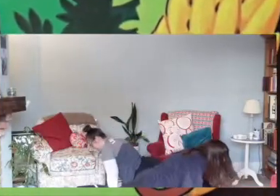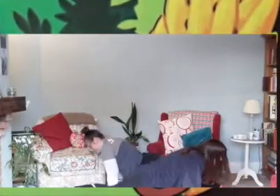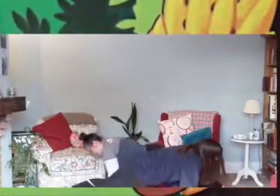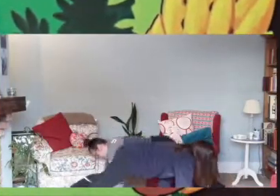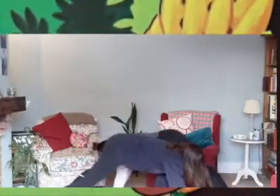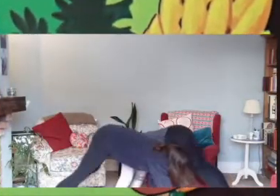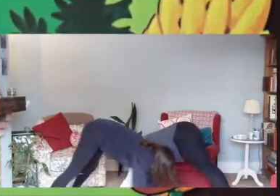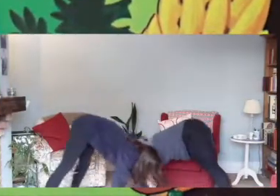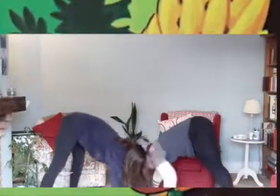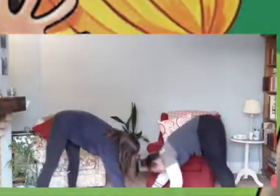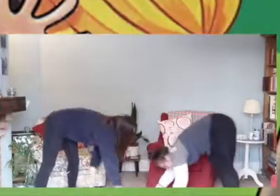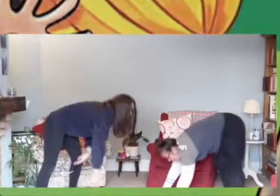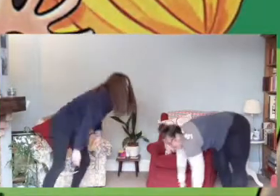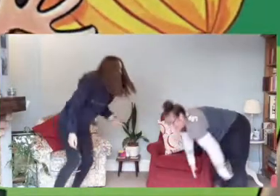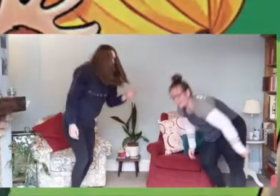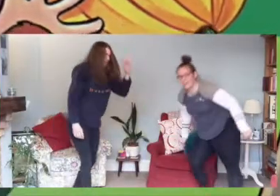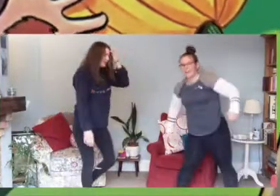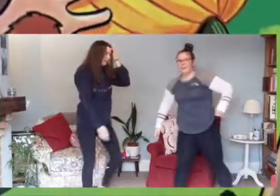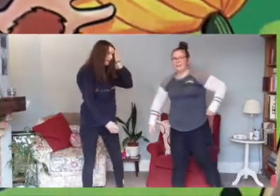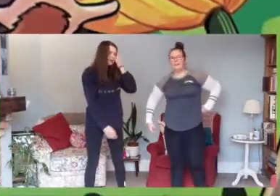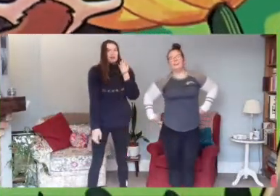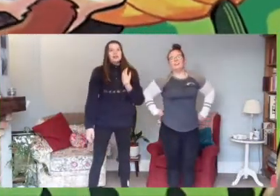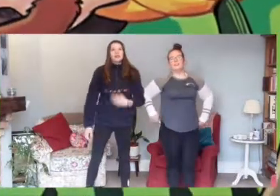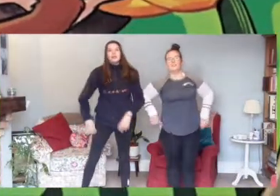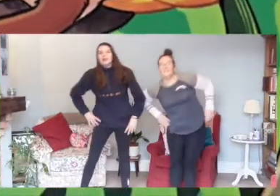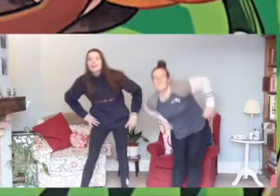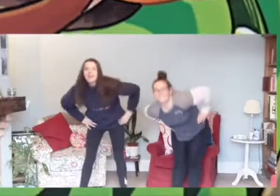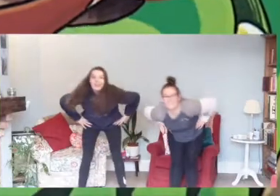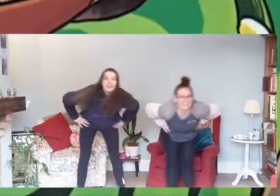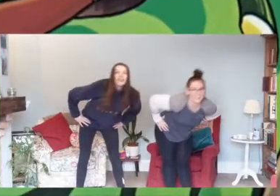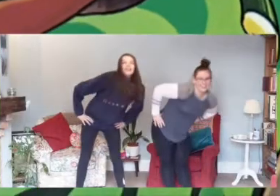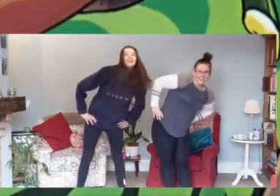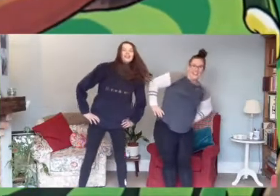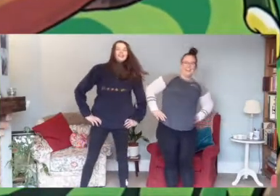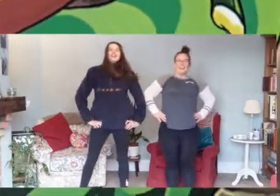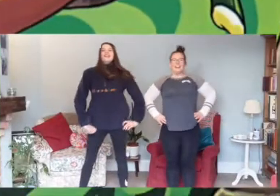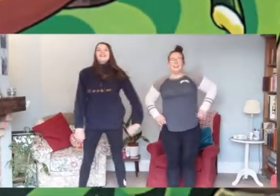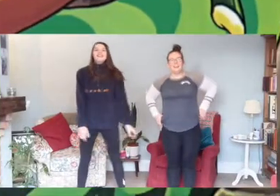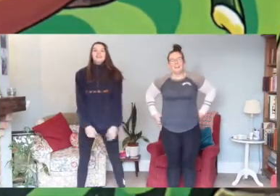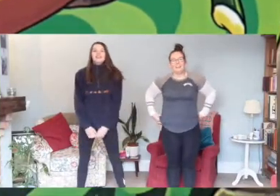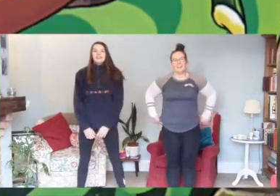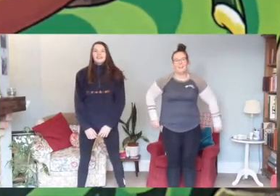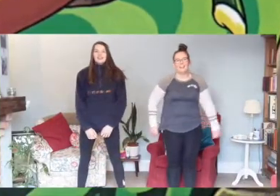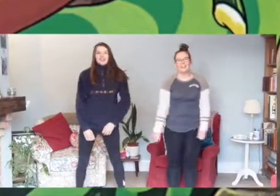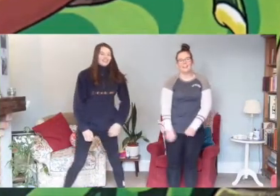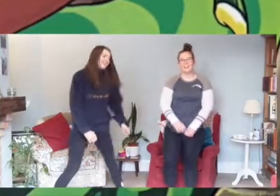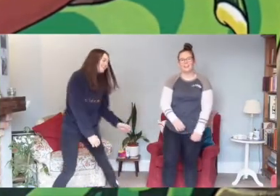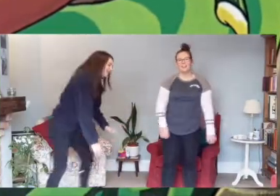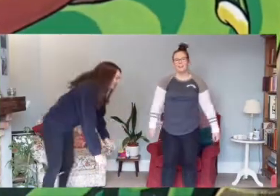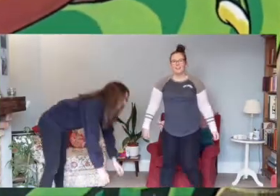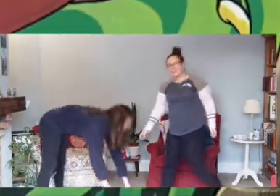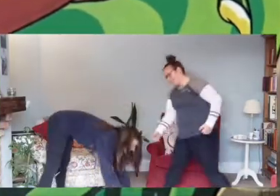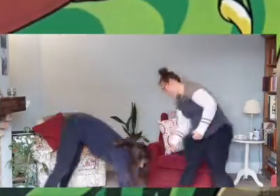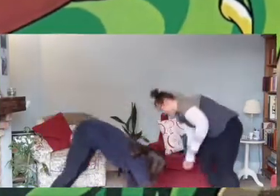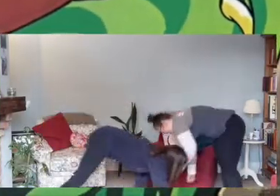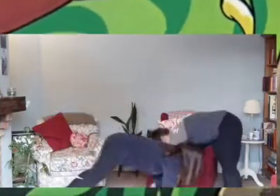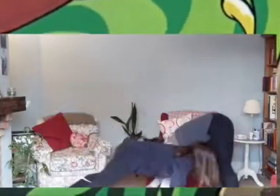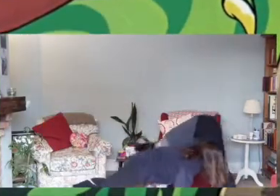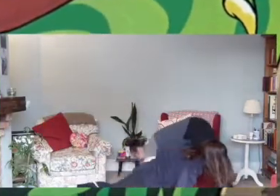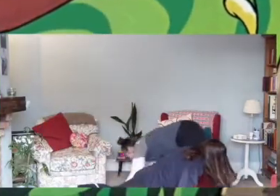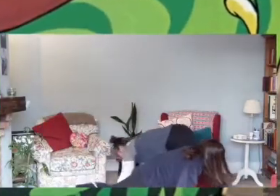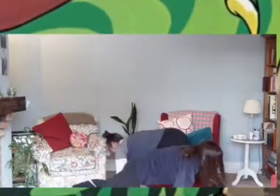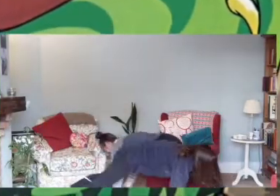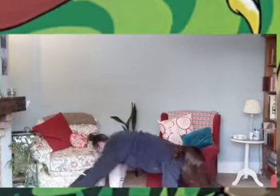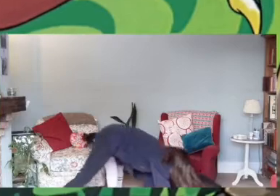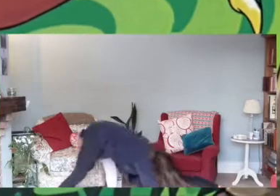"Thank you." "Look," said Elephant, "I have a present for you." Coco glanced up and saw a bunch of beautiful